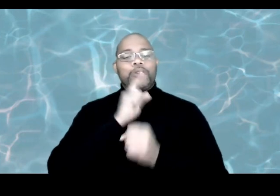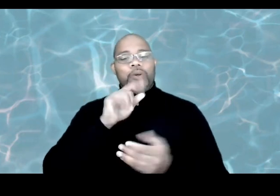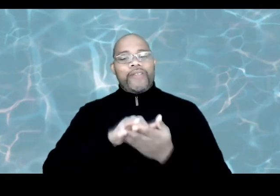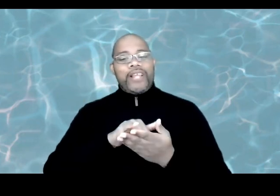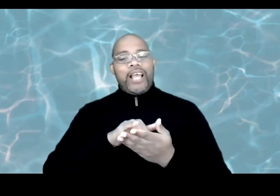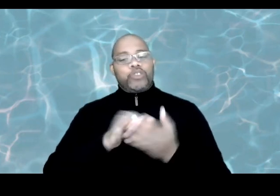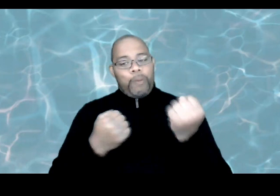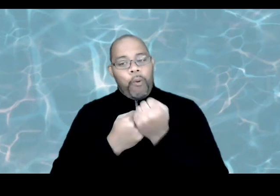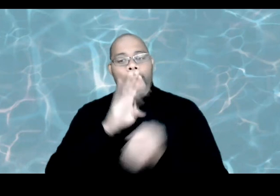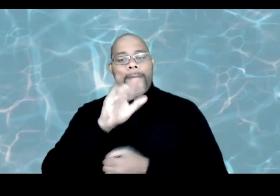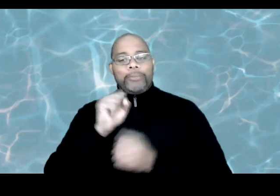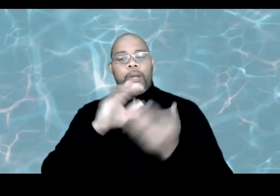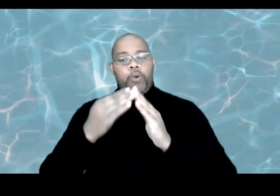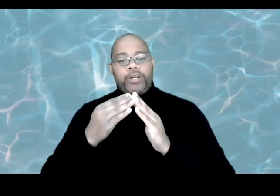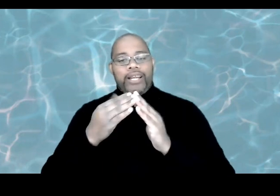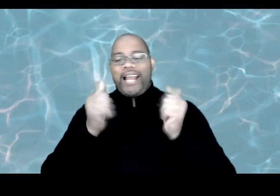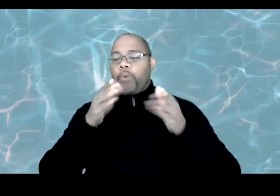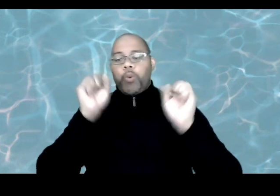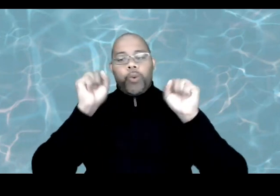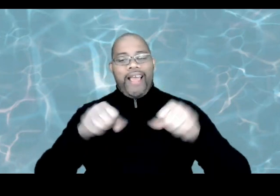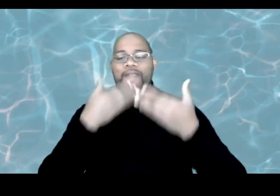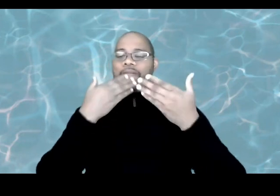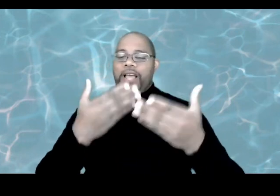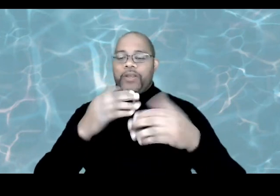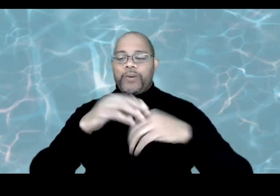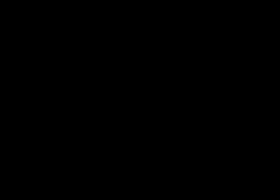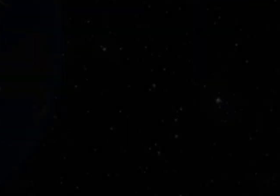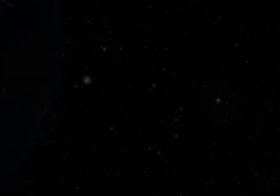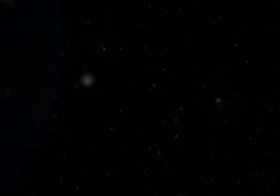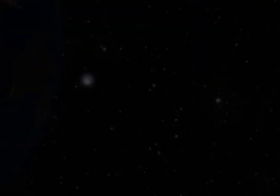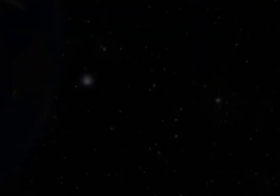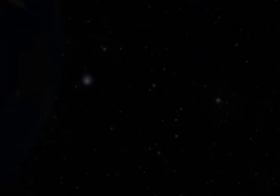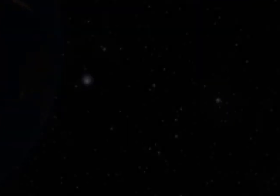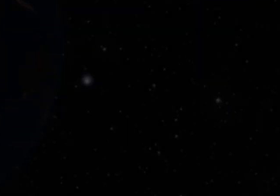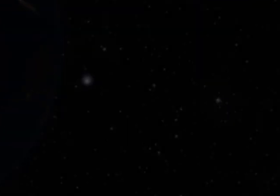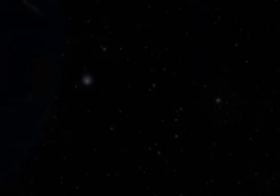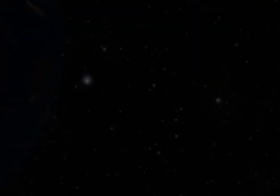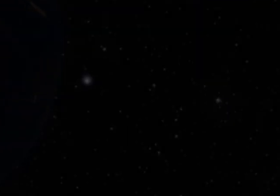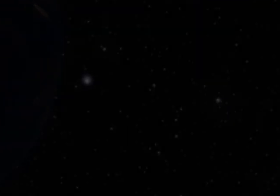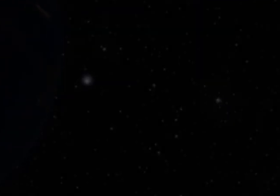and make sure to support the BIMS community in any way that you can. Thank you.